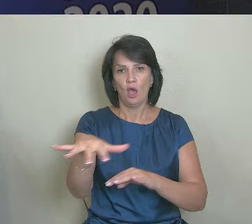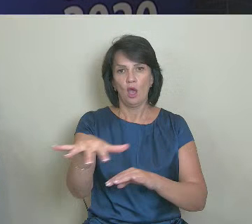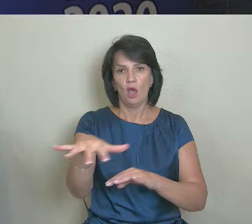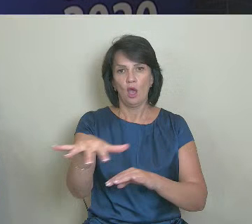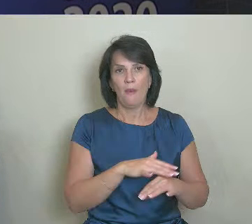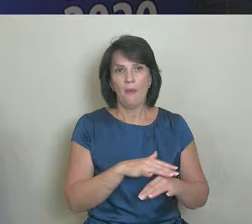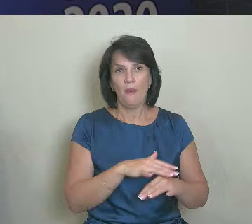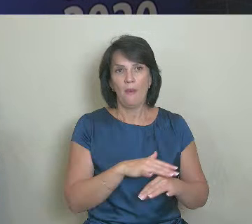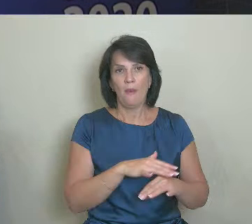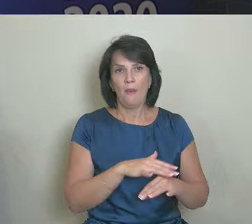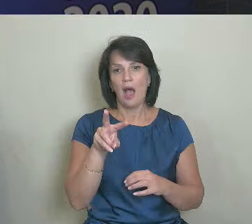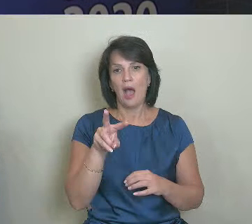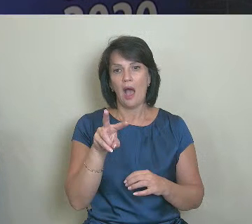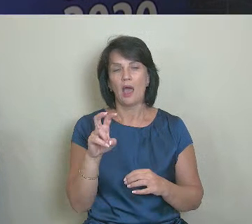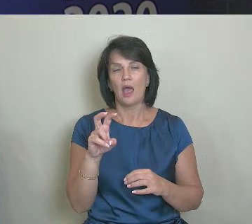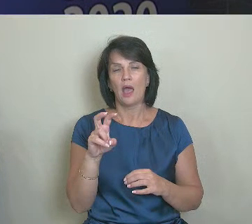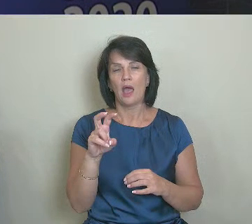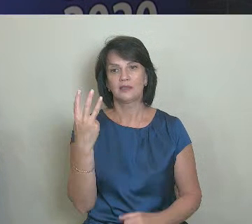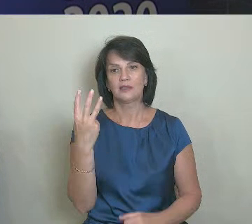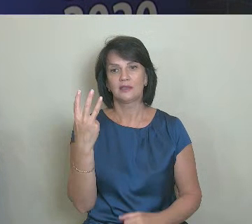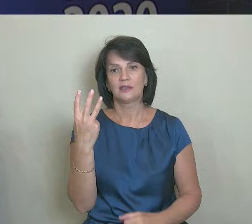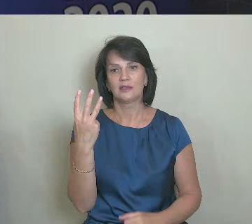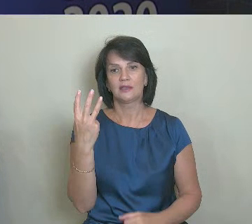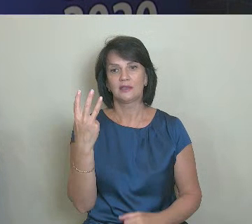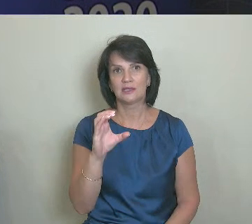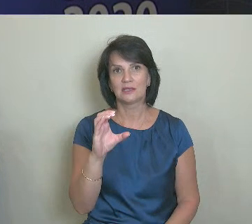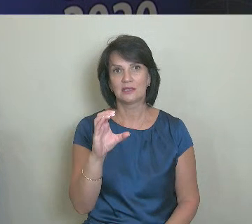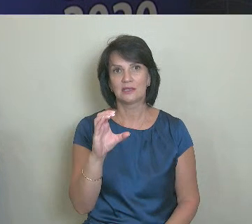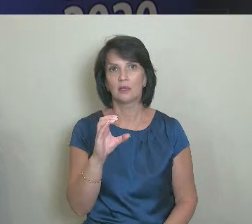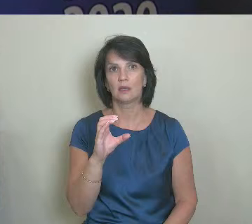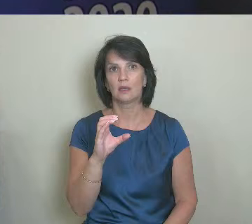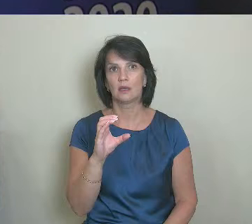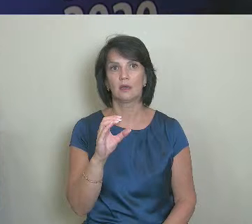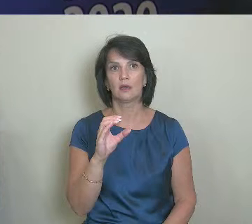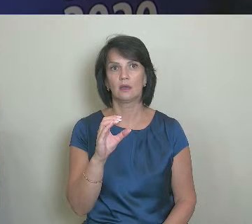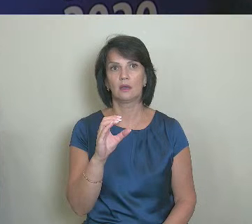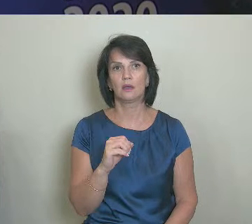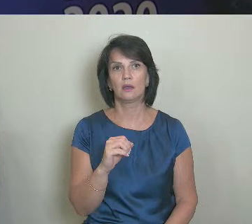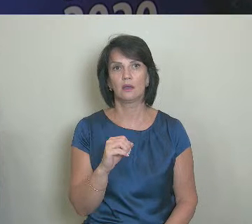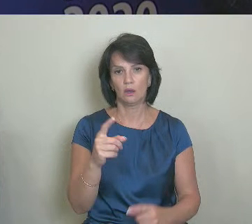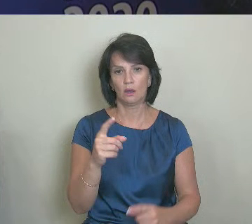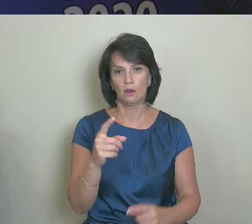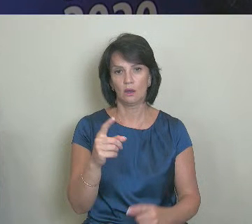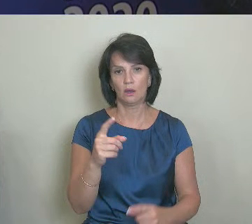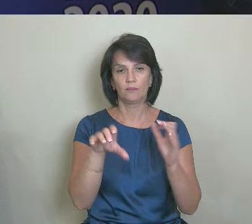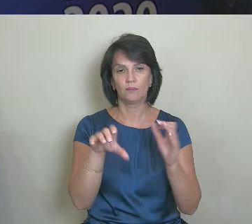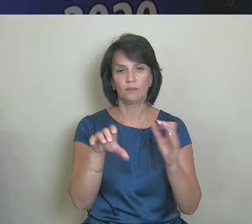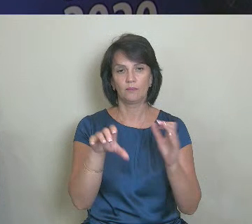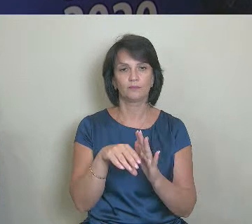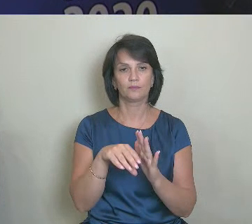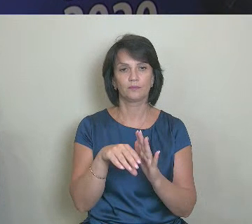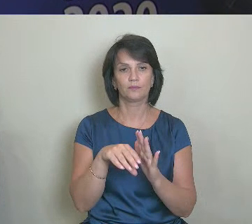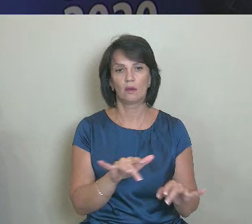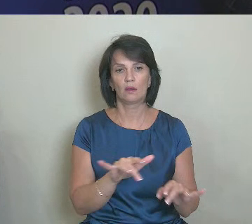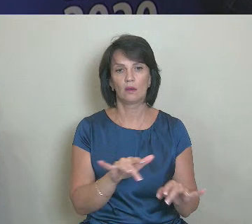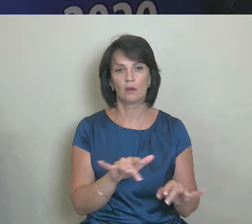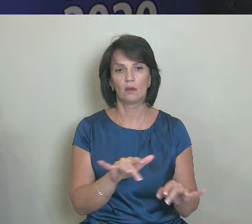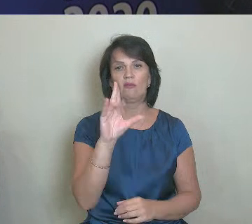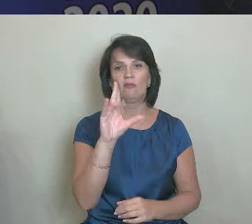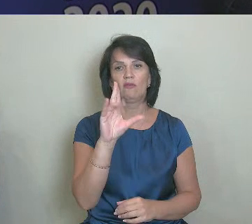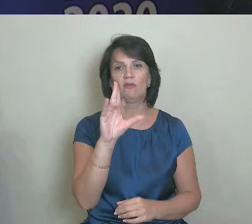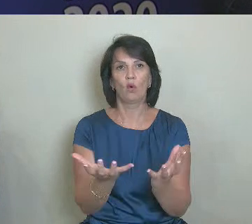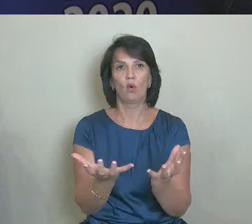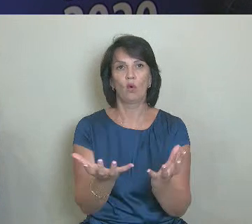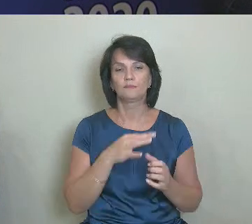in these communities. But as of August 30, before launching election